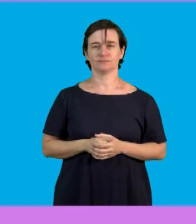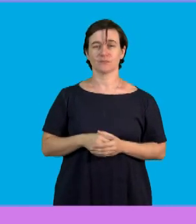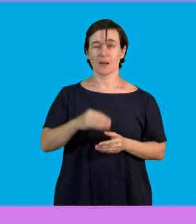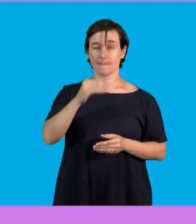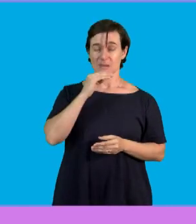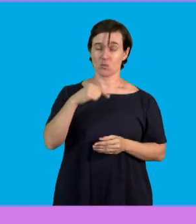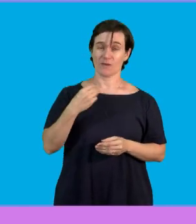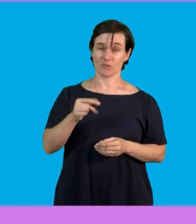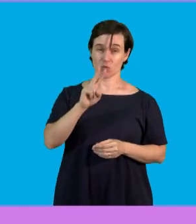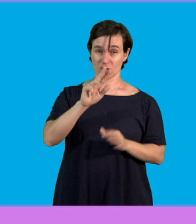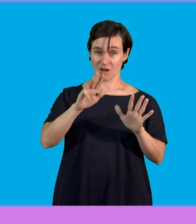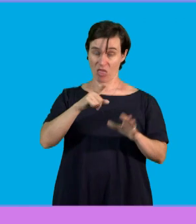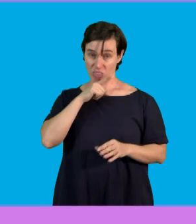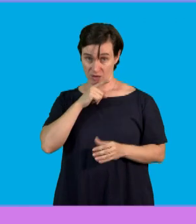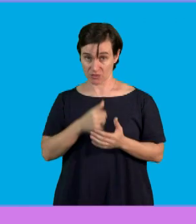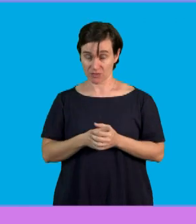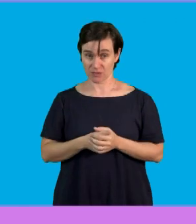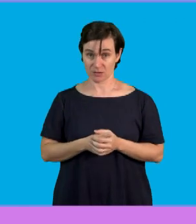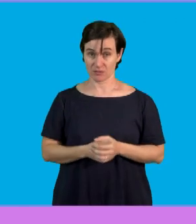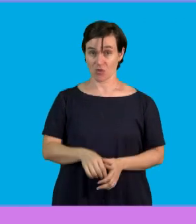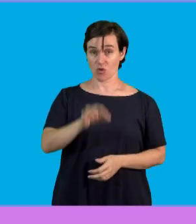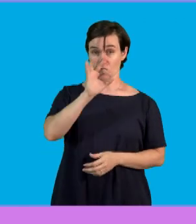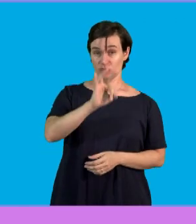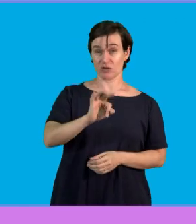previous balance, of which is